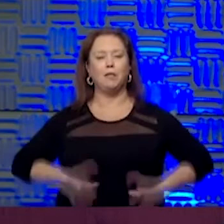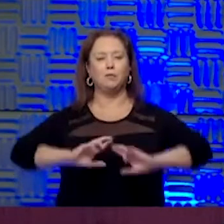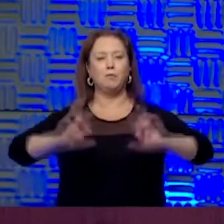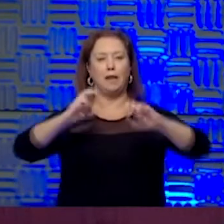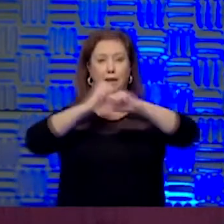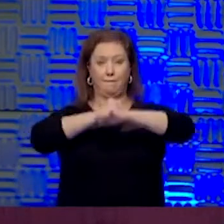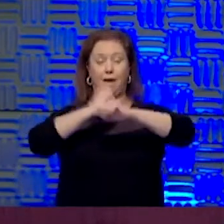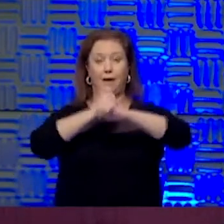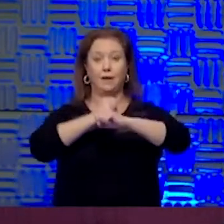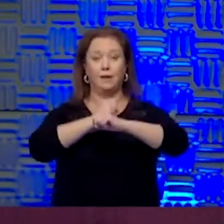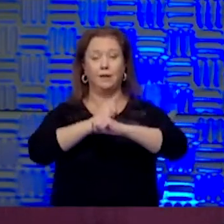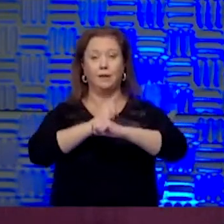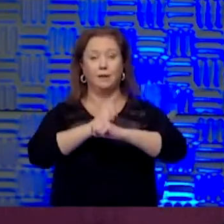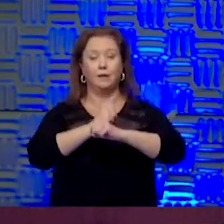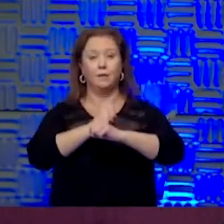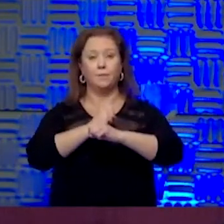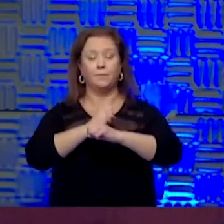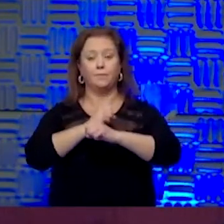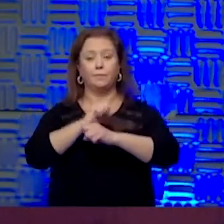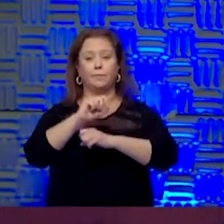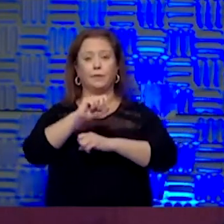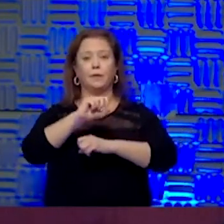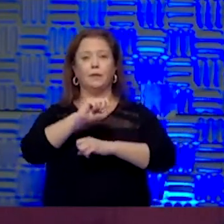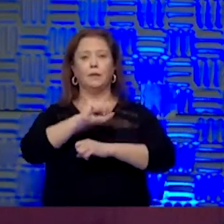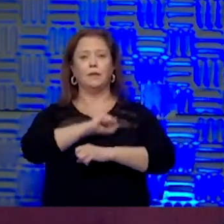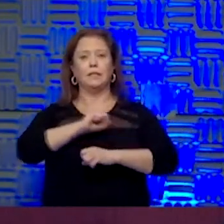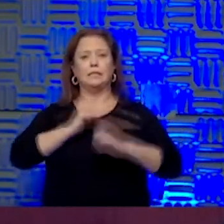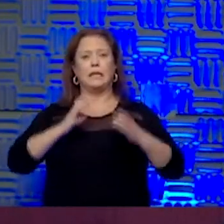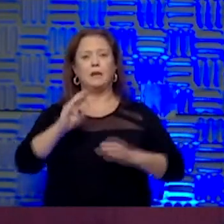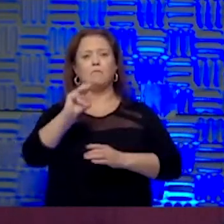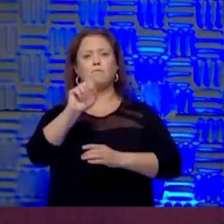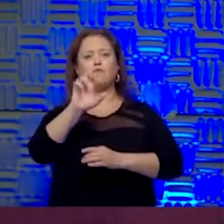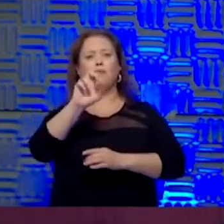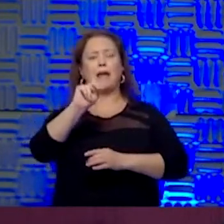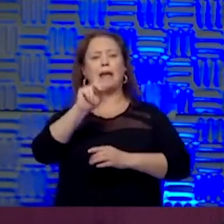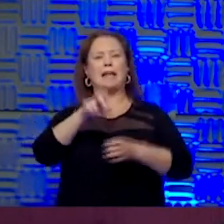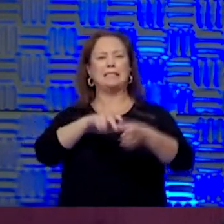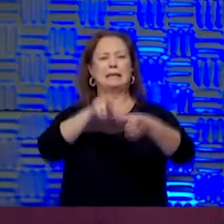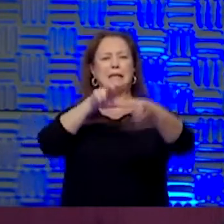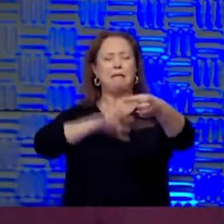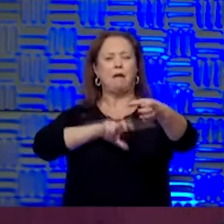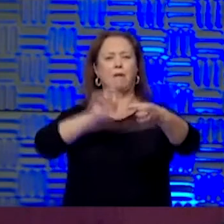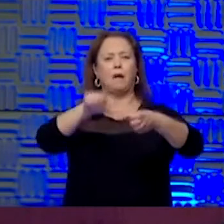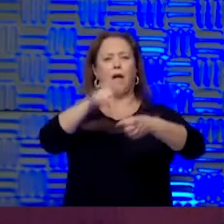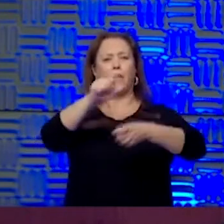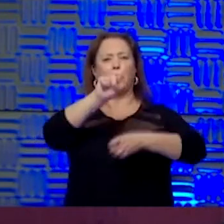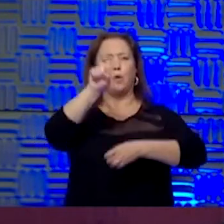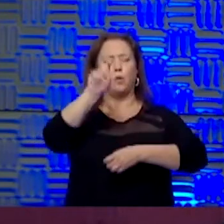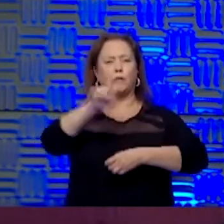well. Nate or anyone else? Senator Rand's going to have to pop off. So are other questions for the Senator?